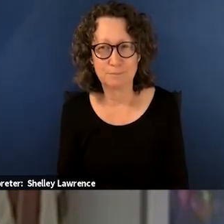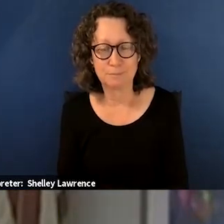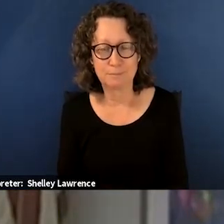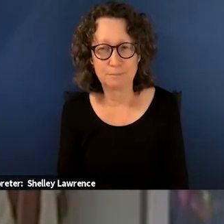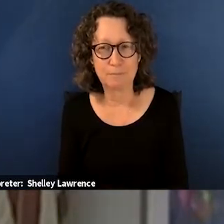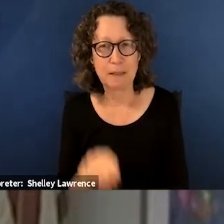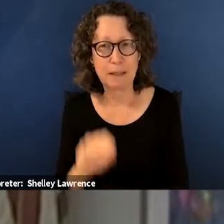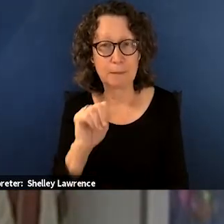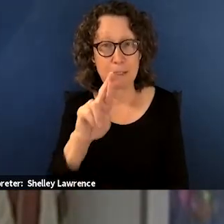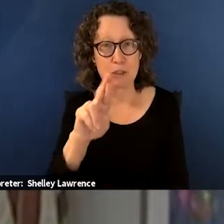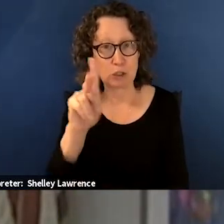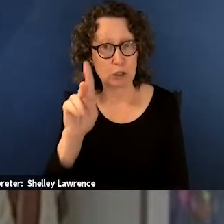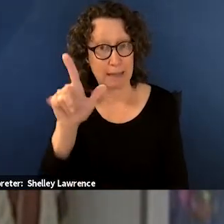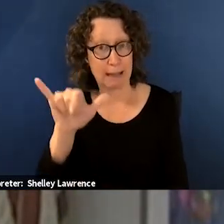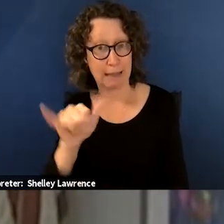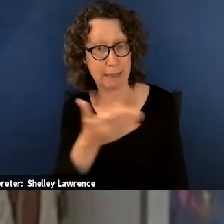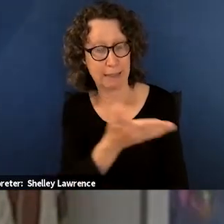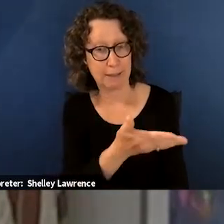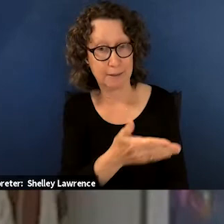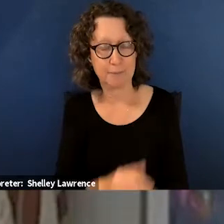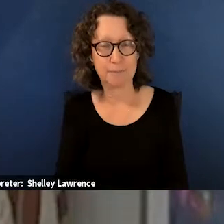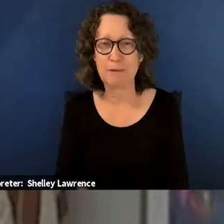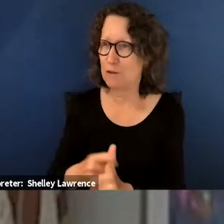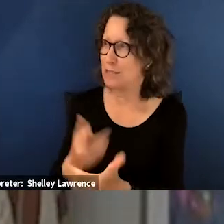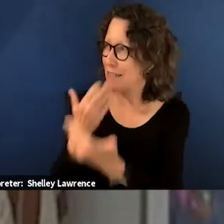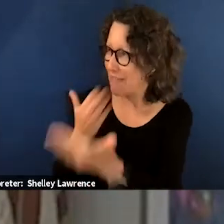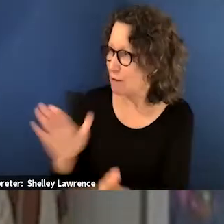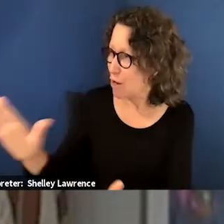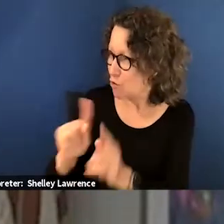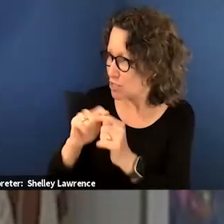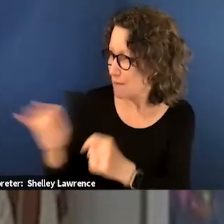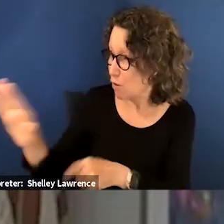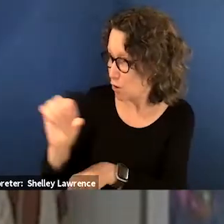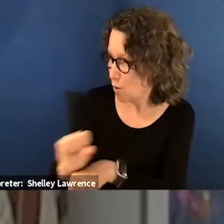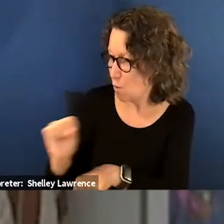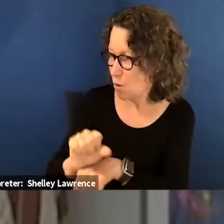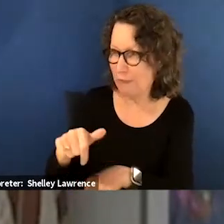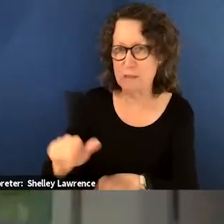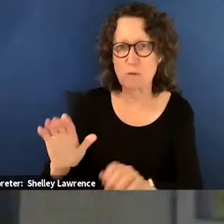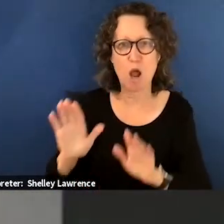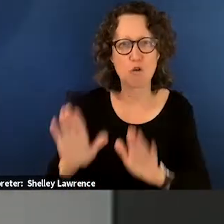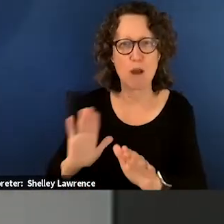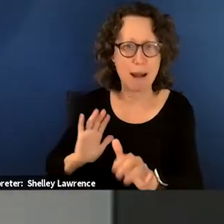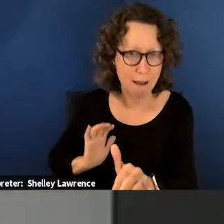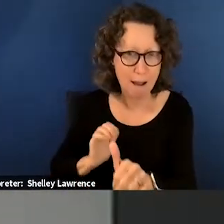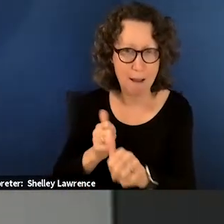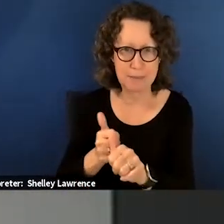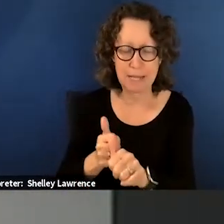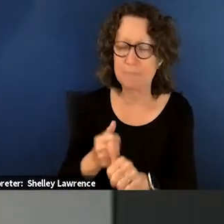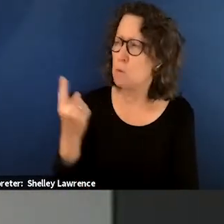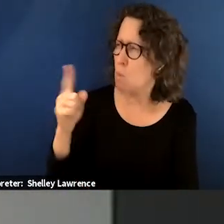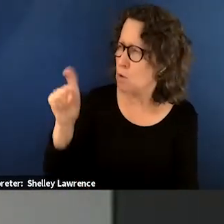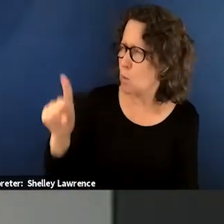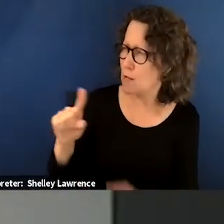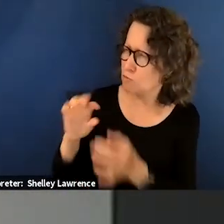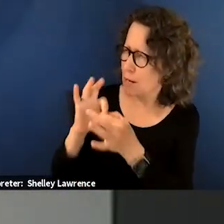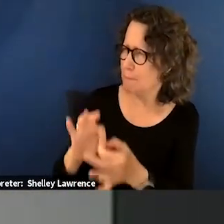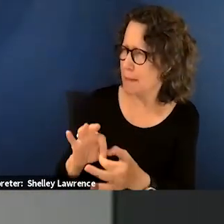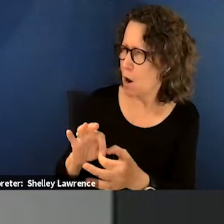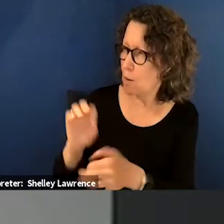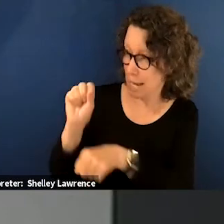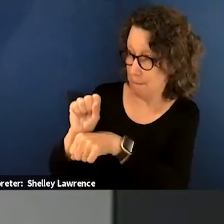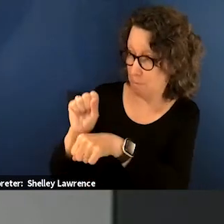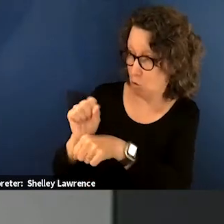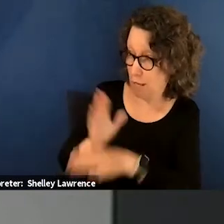Mr. Kelly, please. First, thank you and your team for your work. This is a great update. I have one question regarding the